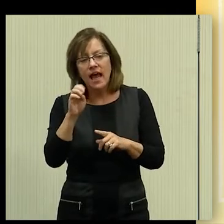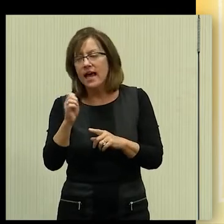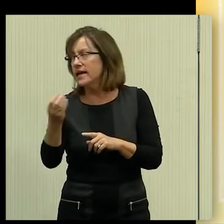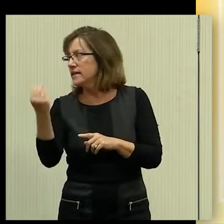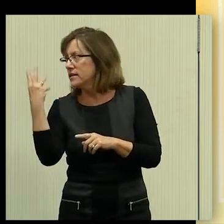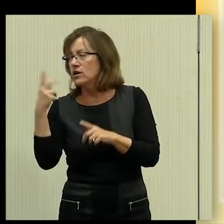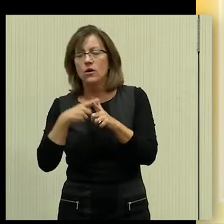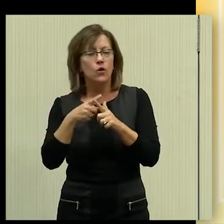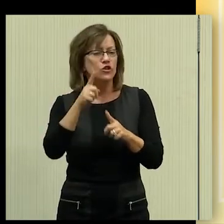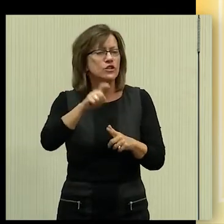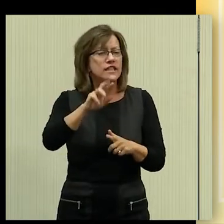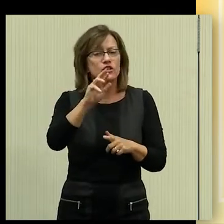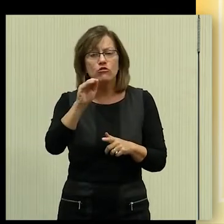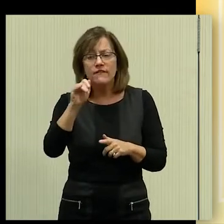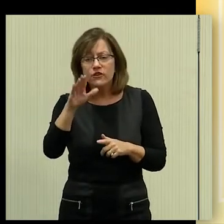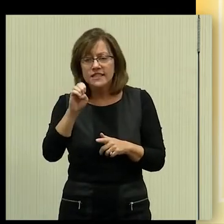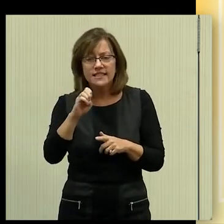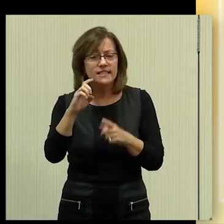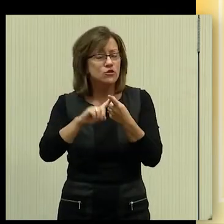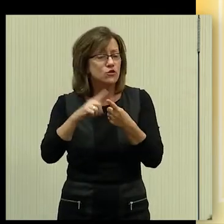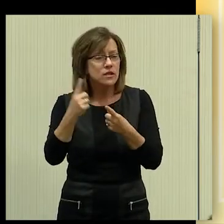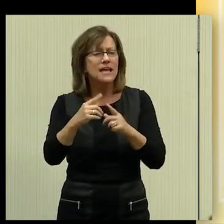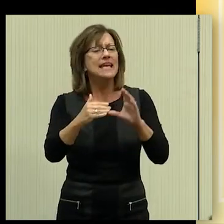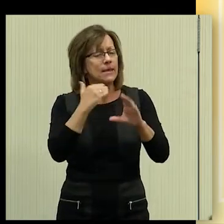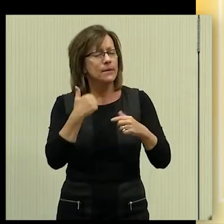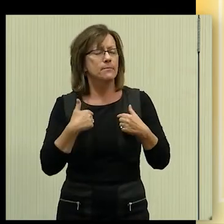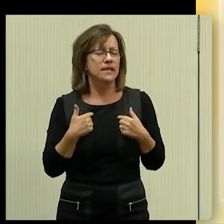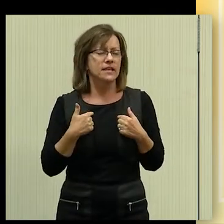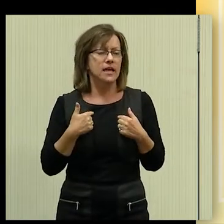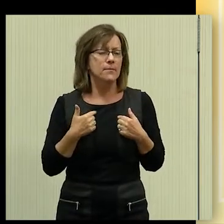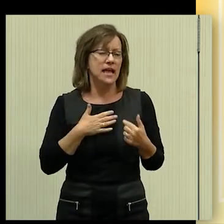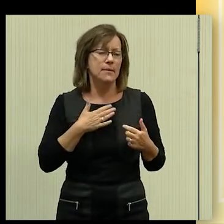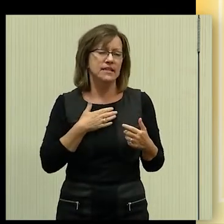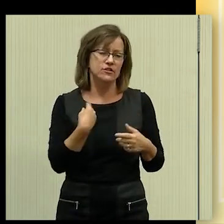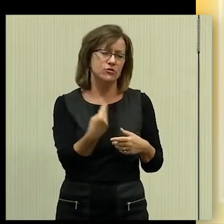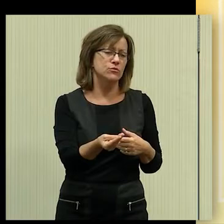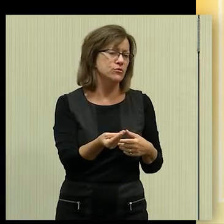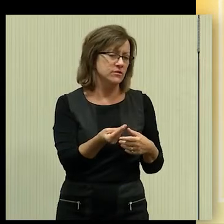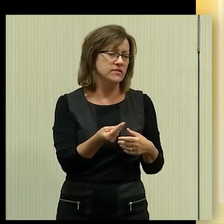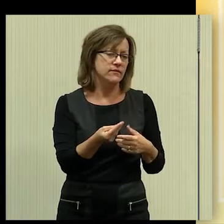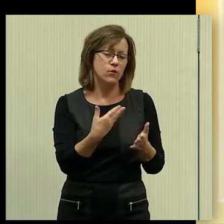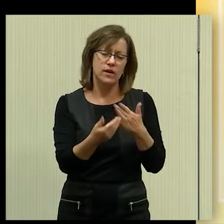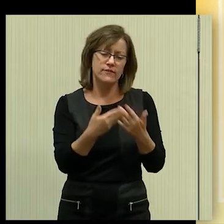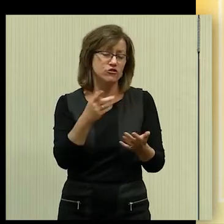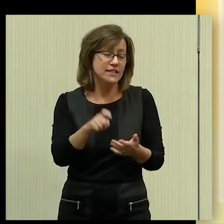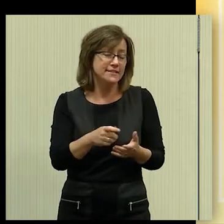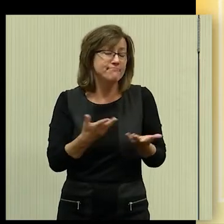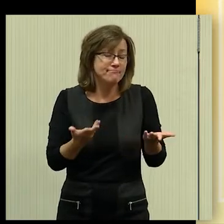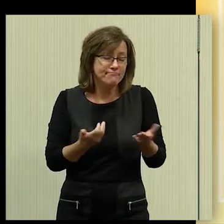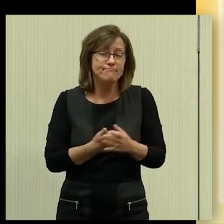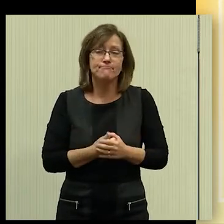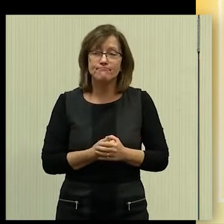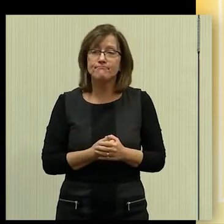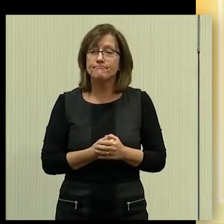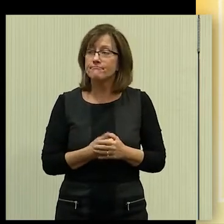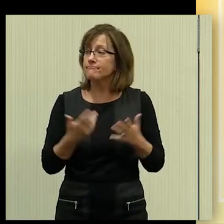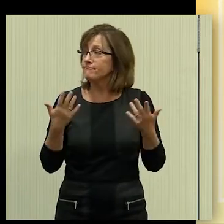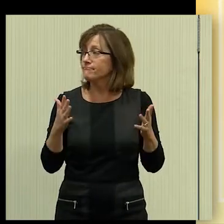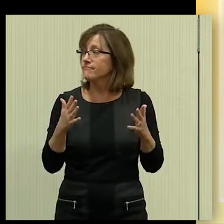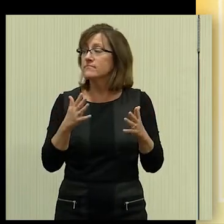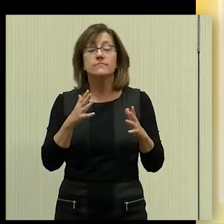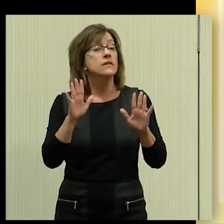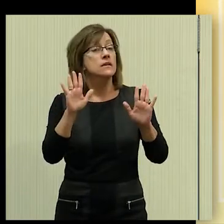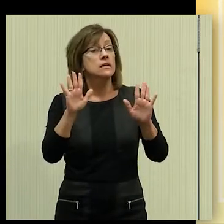a reference to something, send me an email and I'll be glad to get back to you with whatever it is. All right,